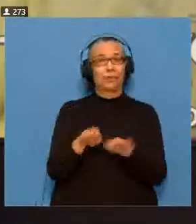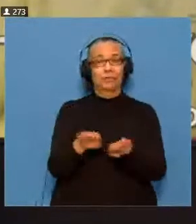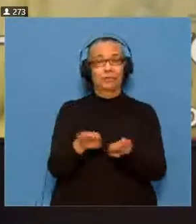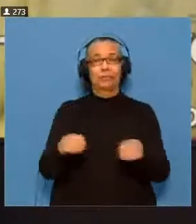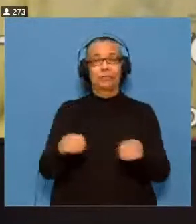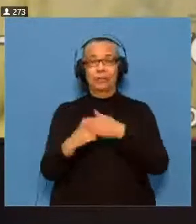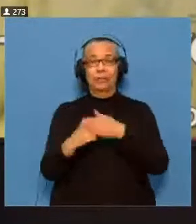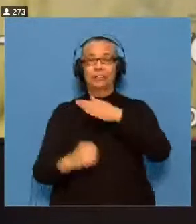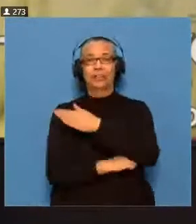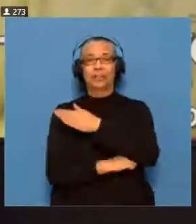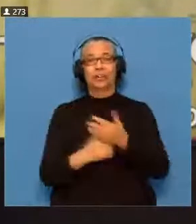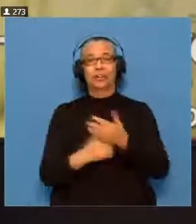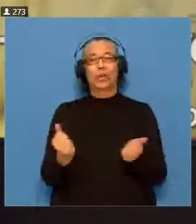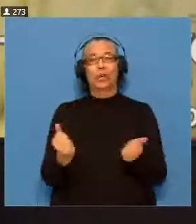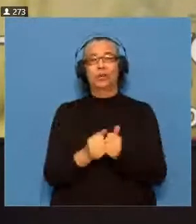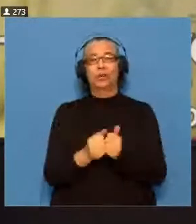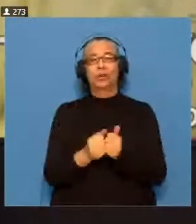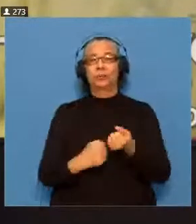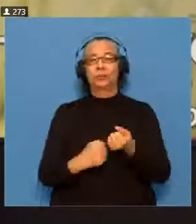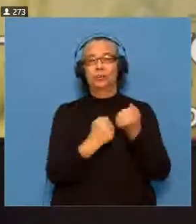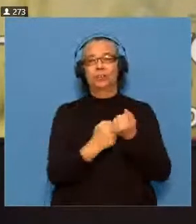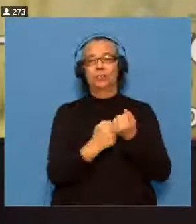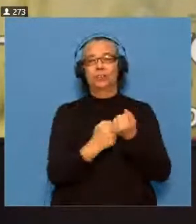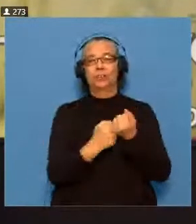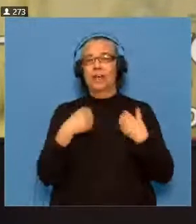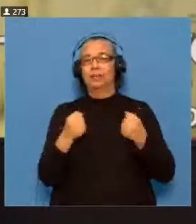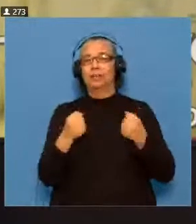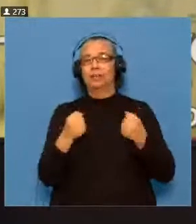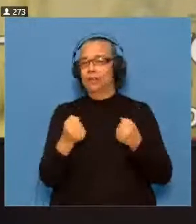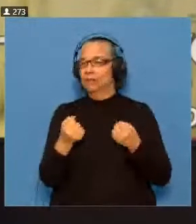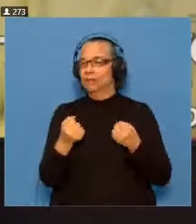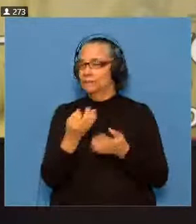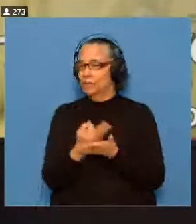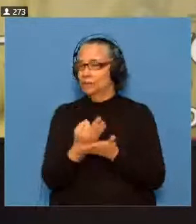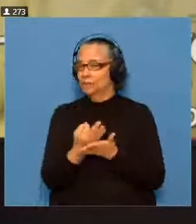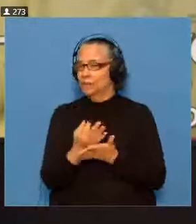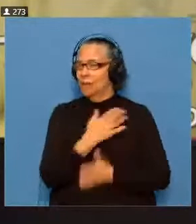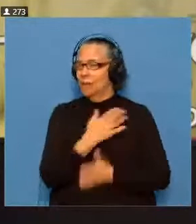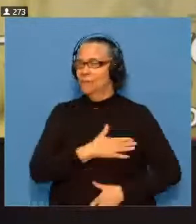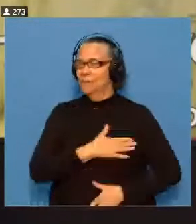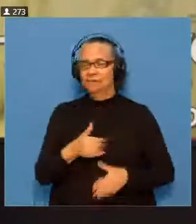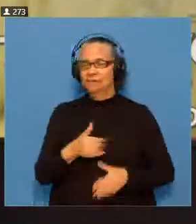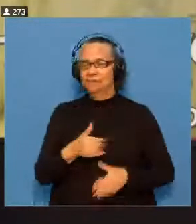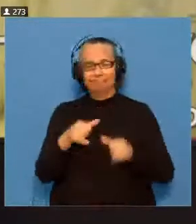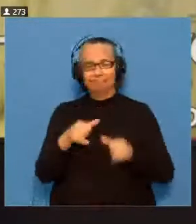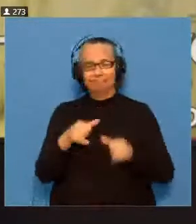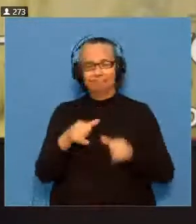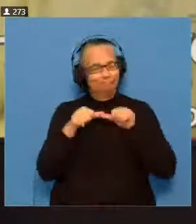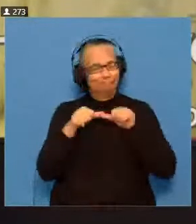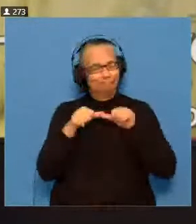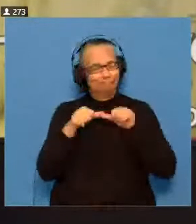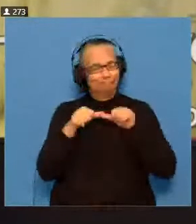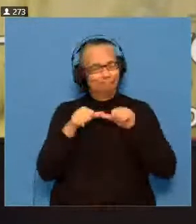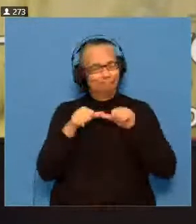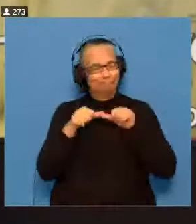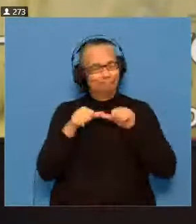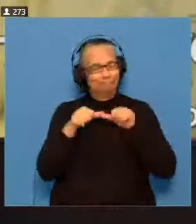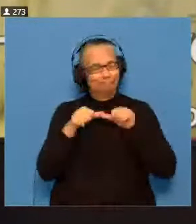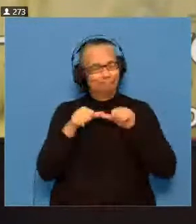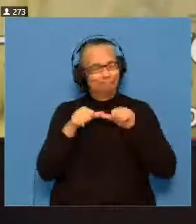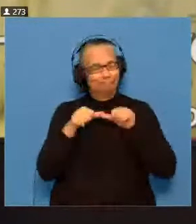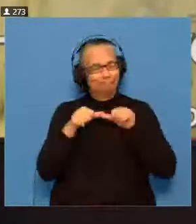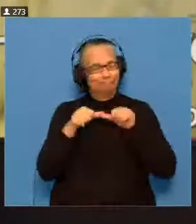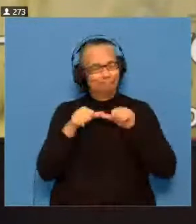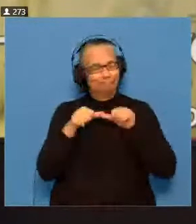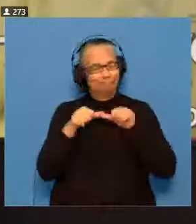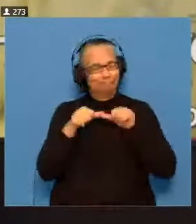Innovation Fund. Bermuda, stay informed on all of the latest developments about COVID-19 by regularly visiting the